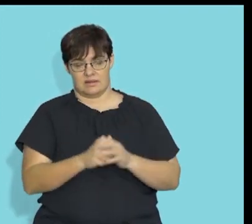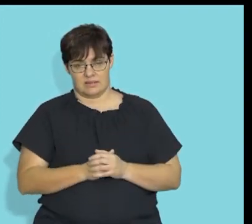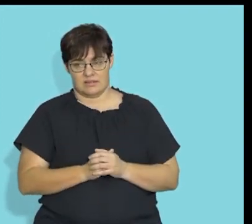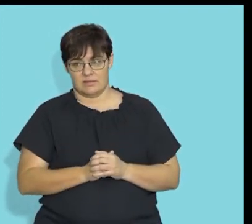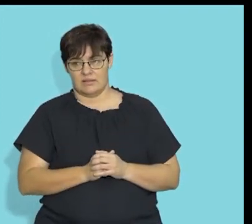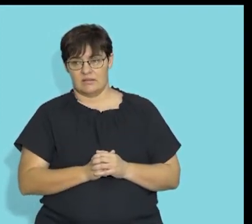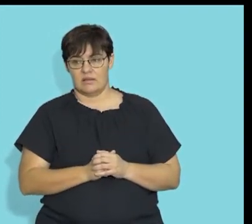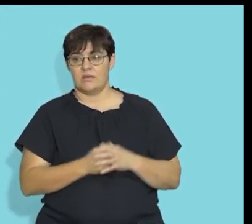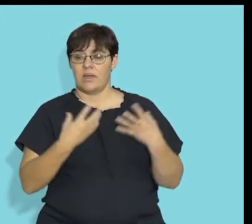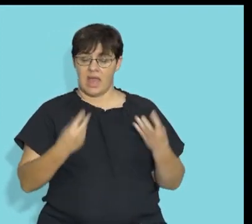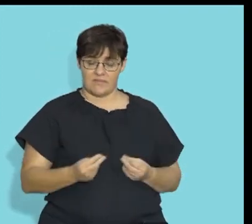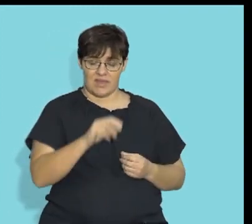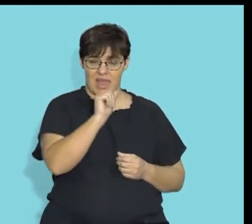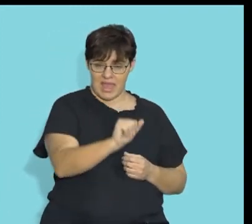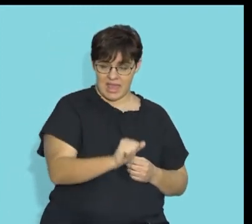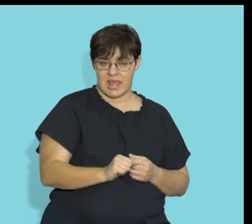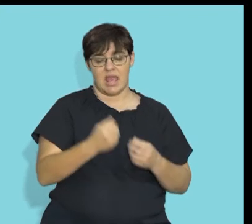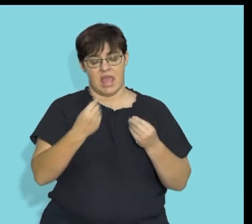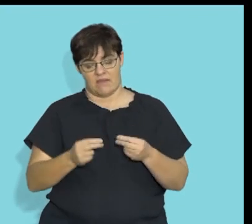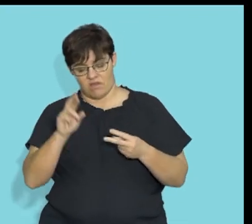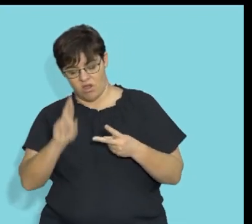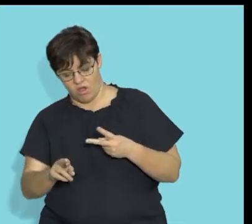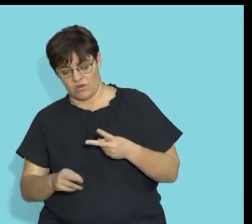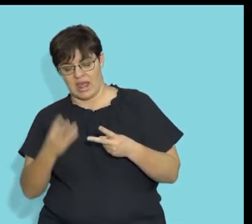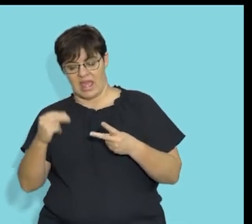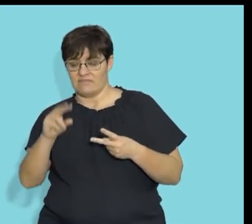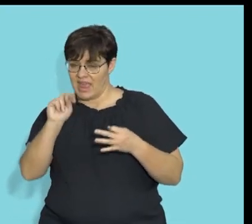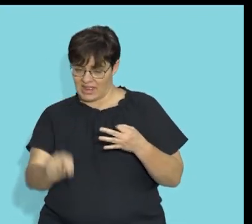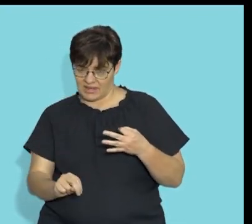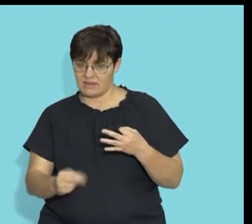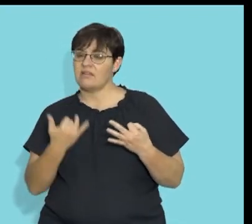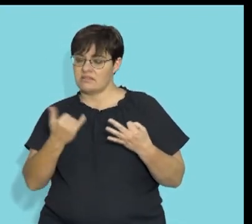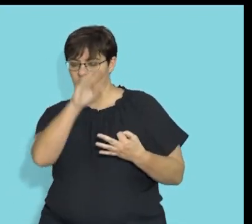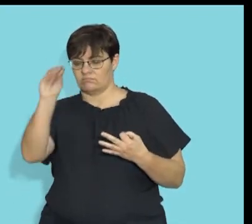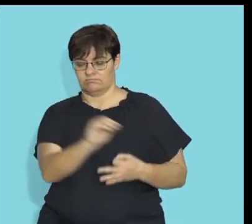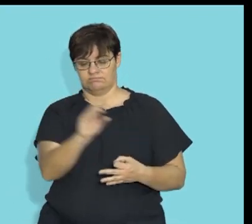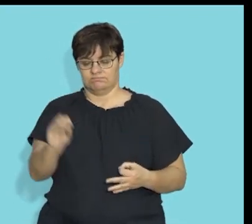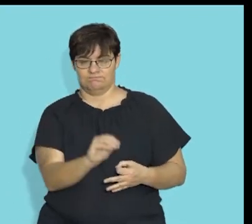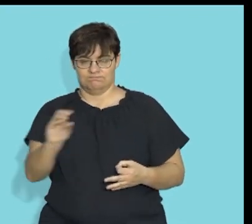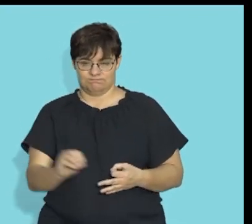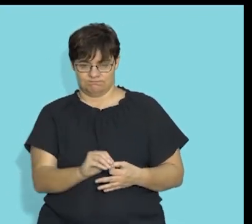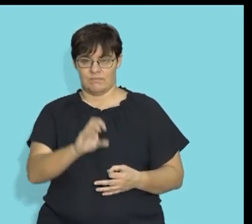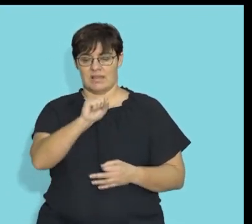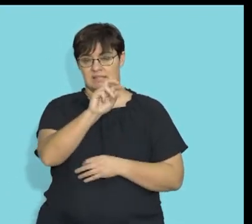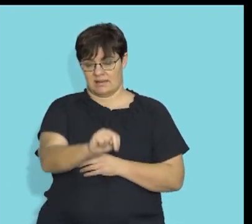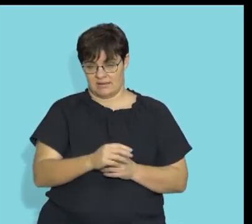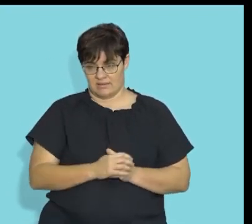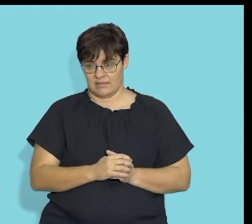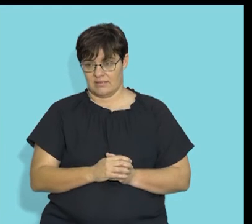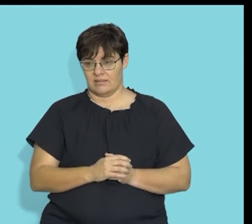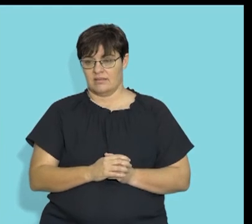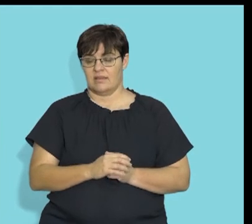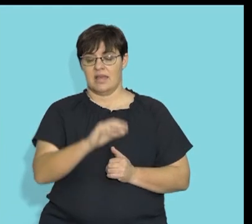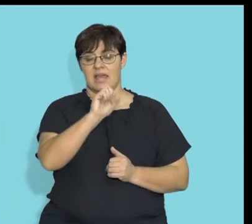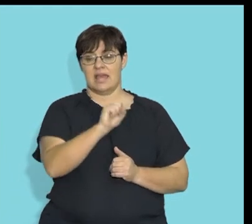to 9. Because I have my A, as well as my R, as well as my n, I can substitute into